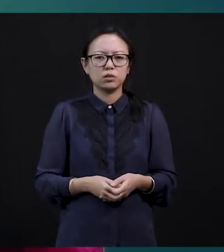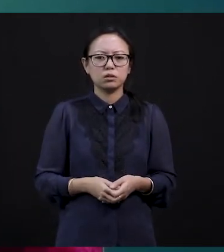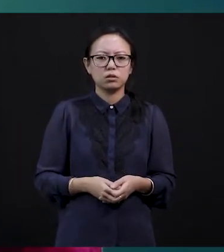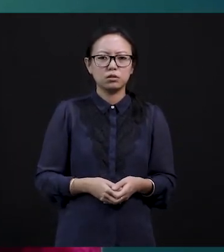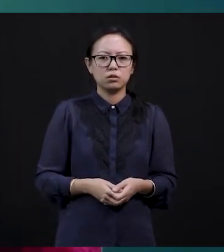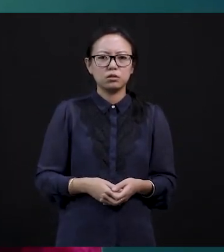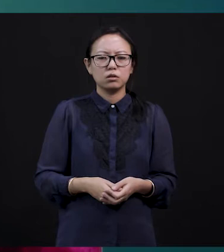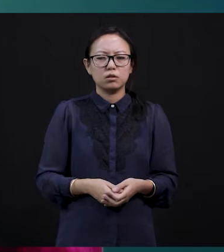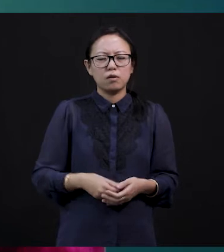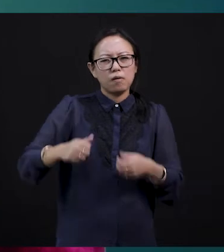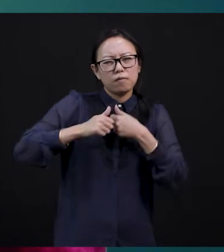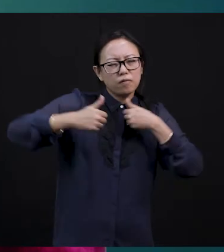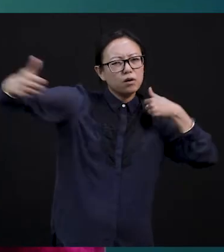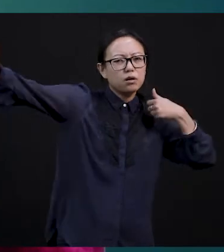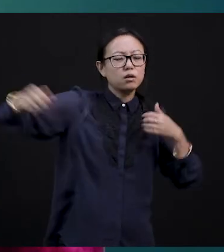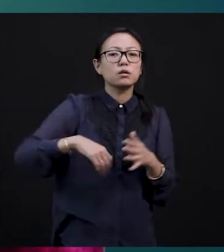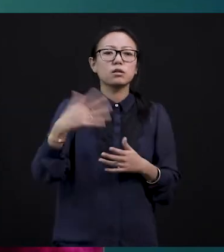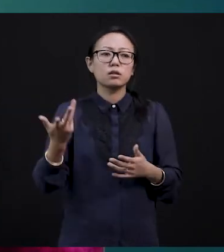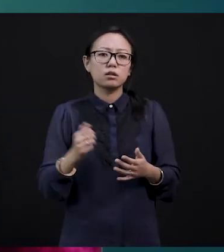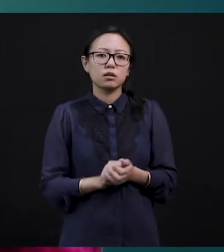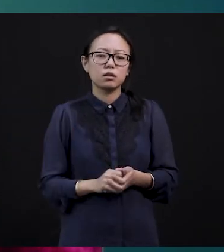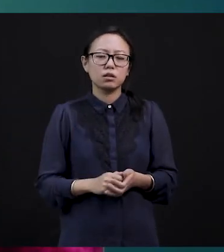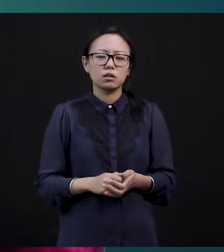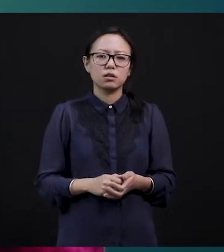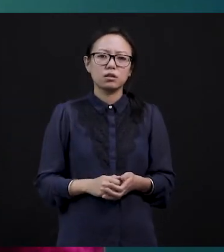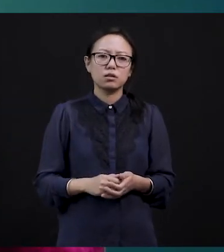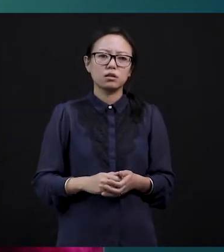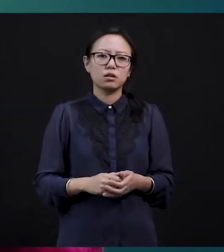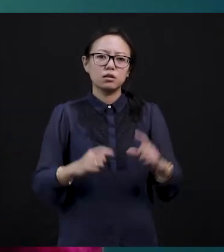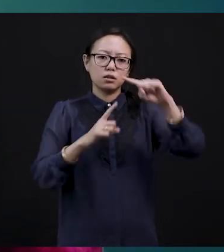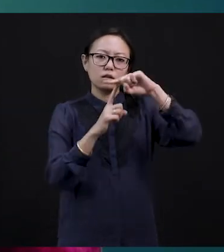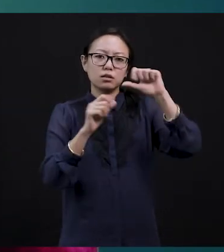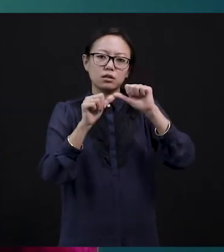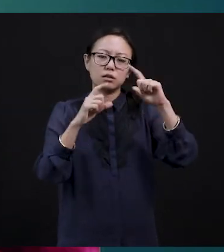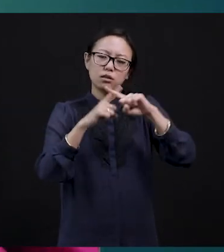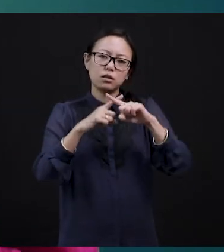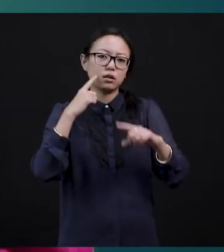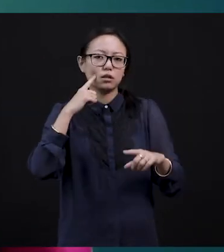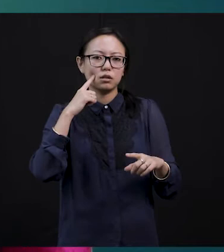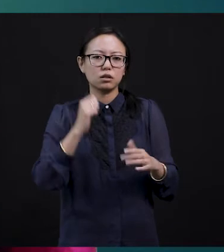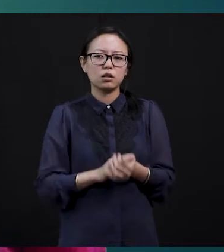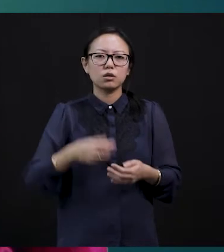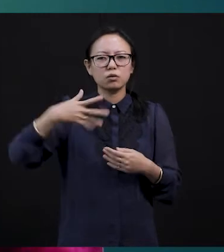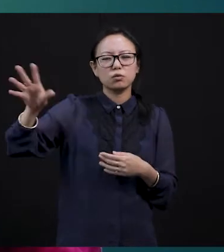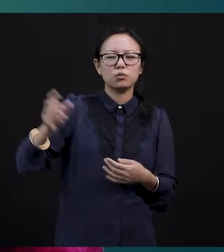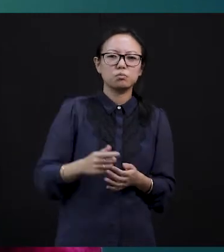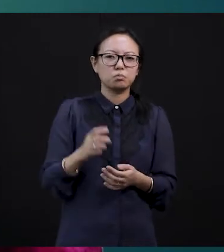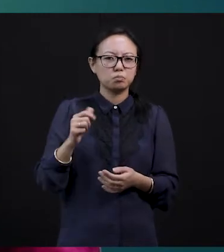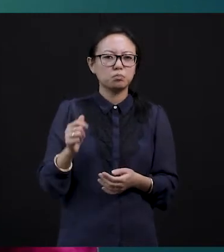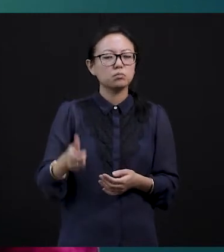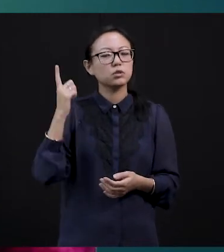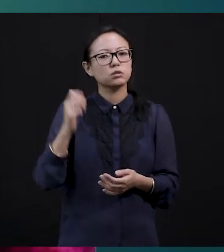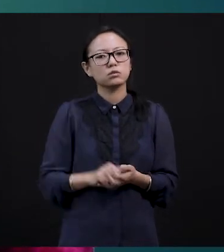it would be, I think, expensive for me on my pocket. So I would appreciate if the market is just near my